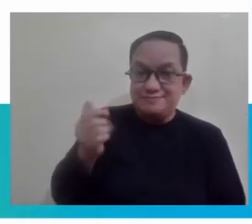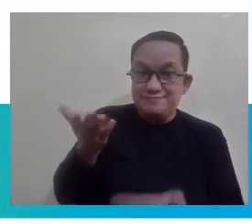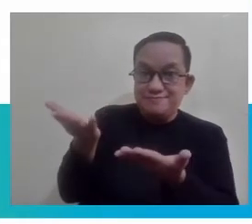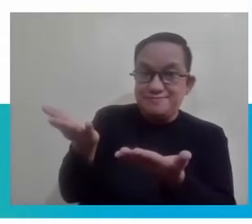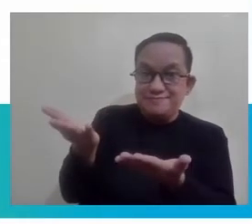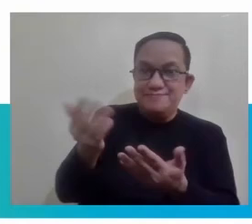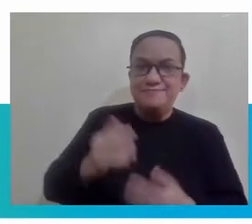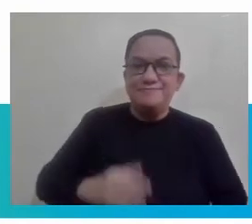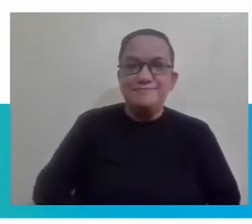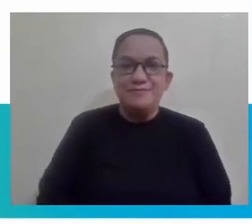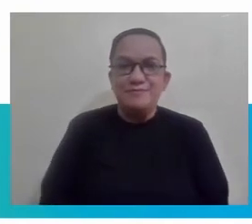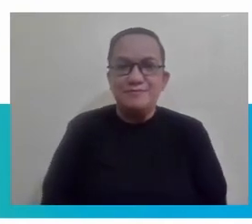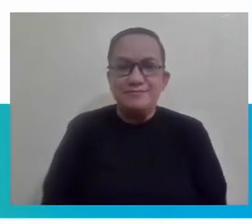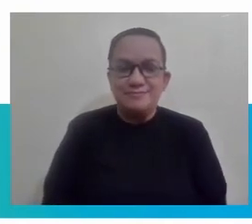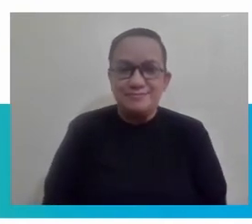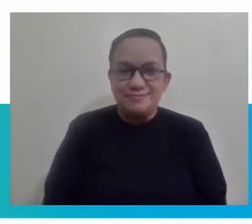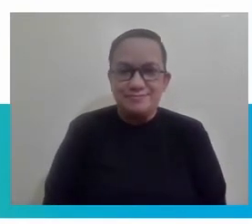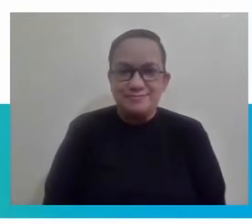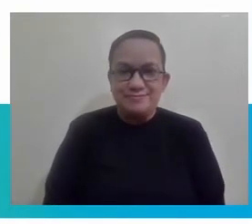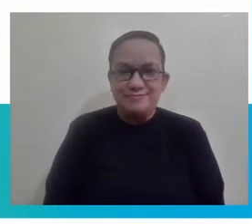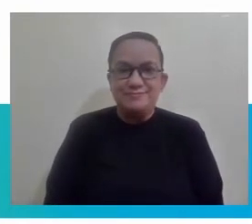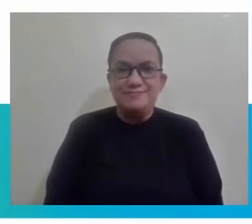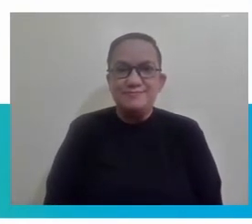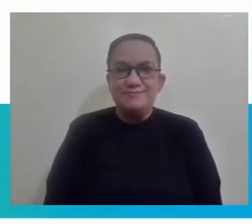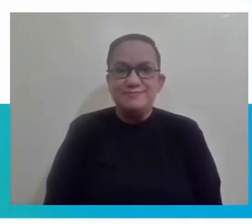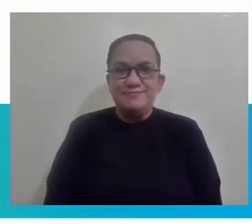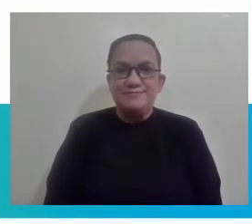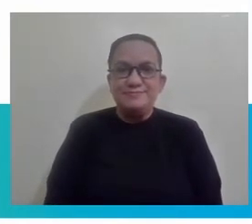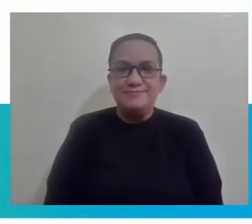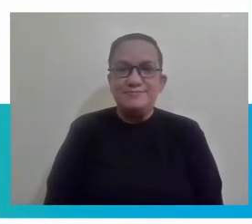Rinda, would you like to answer the question, or?